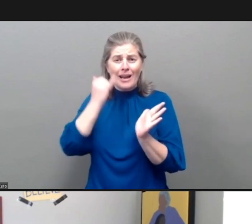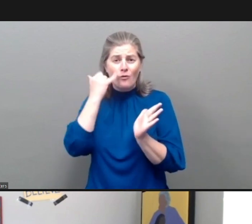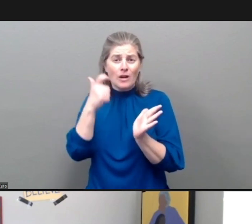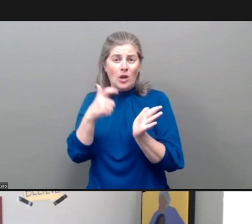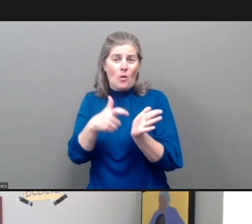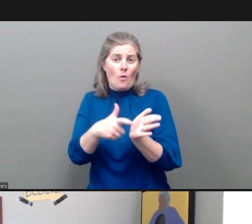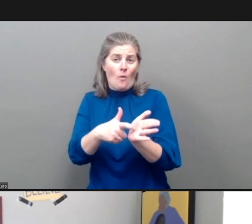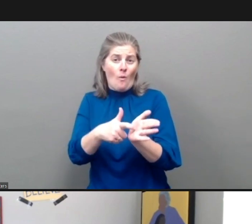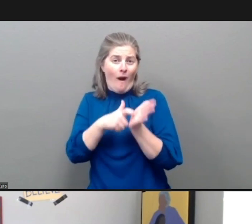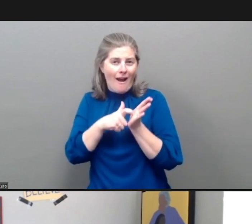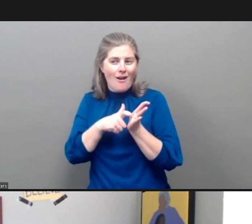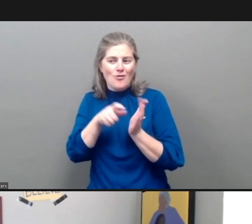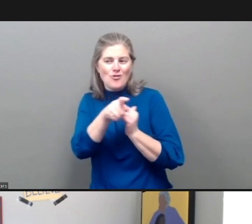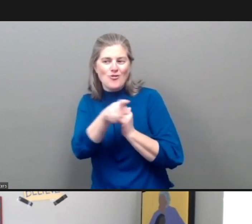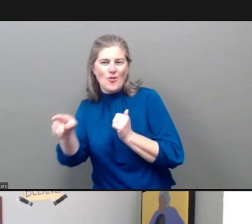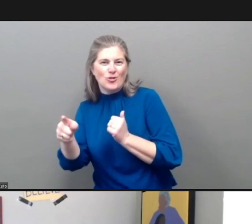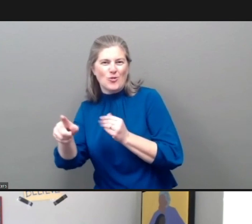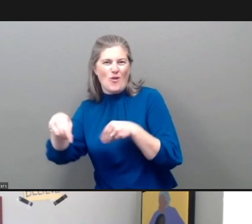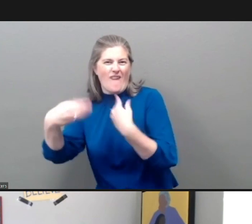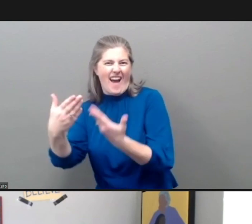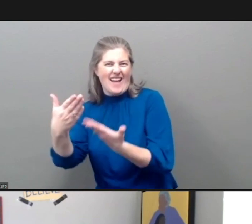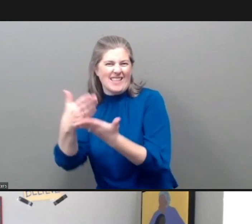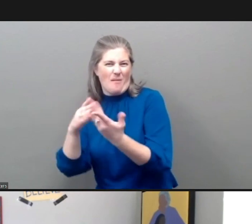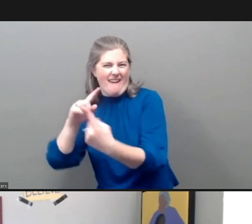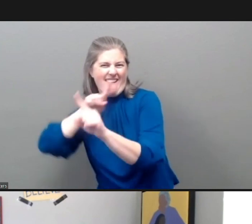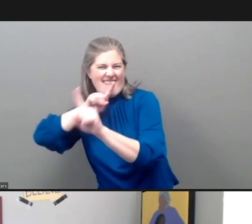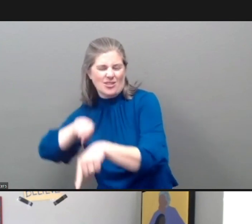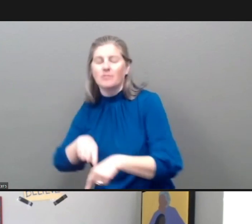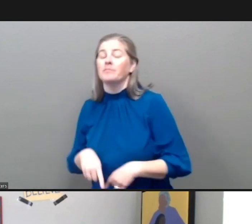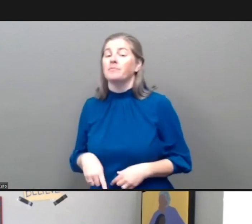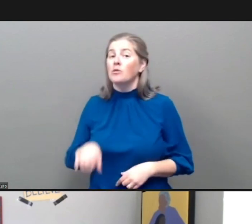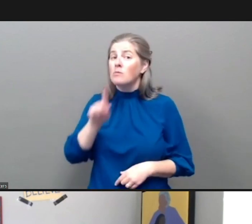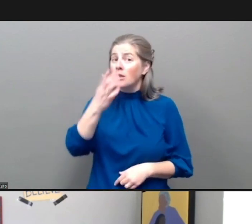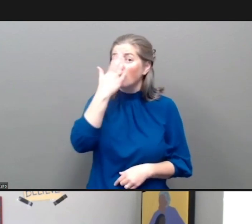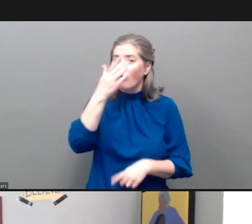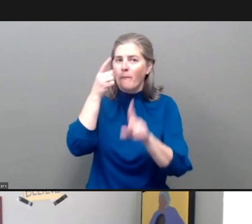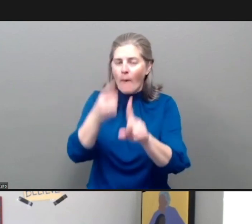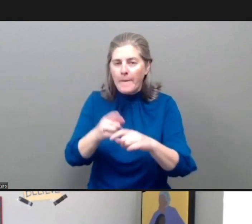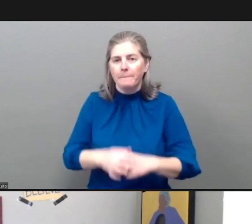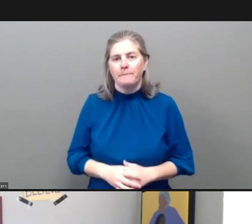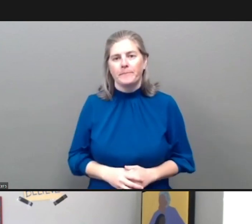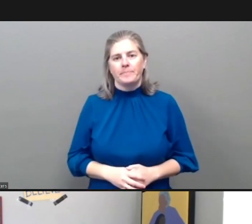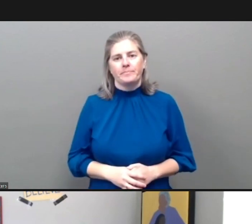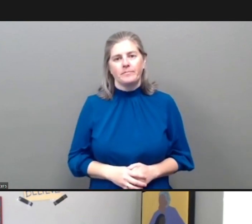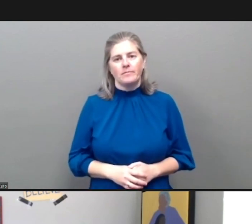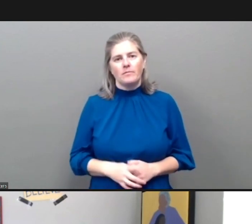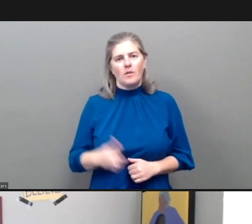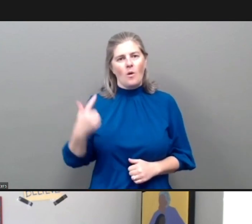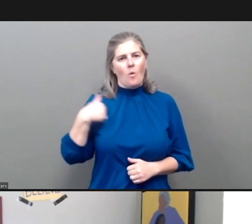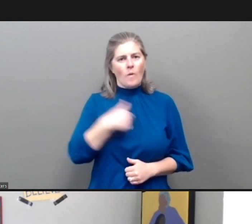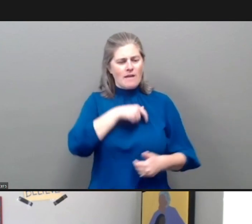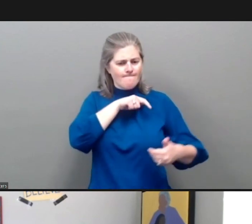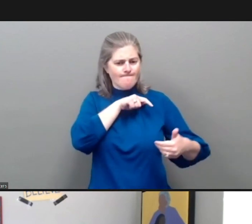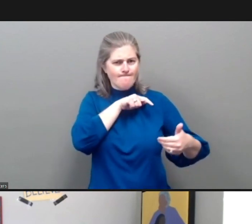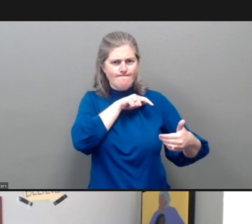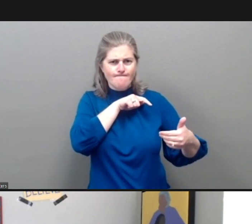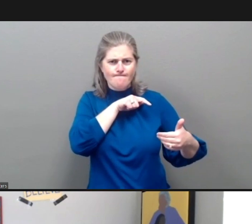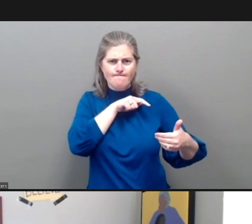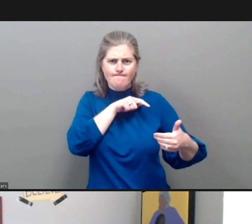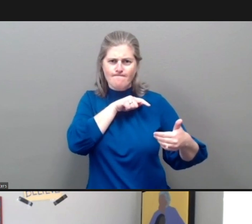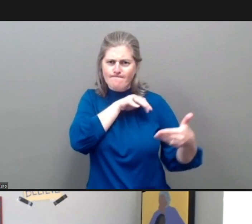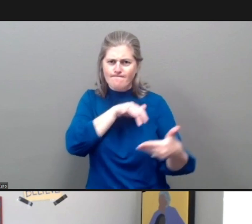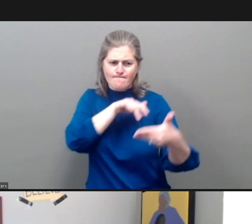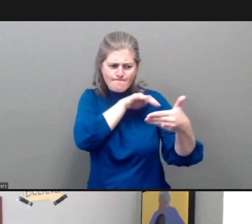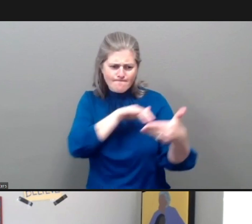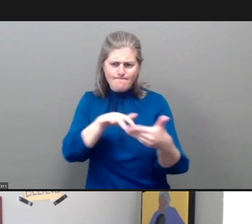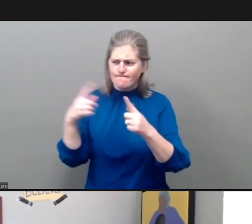part of the answer to their questions. Jeff, it's a really great question. We have spent many hours over the